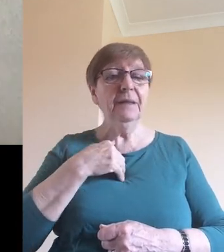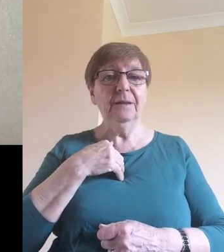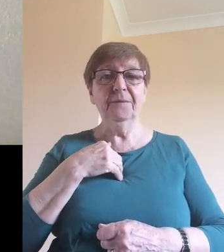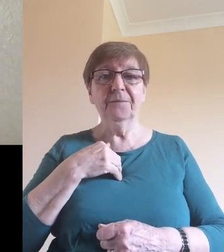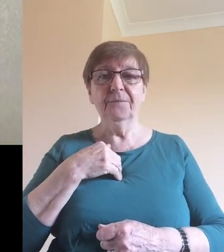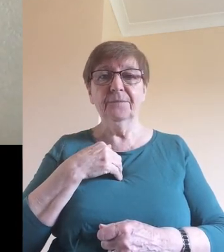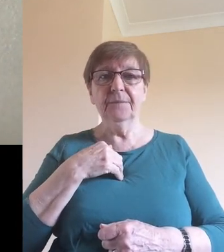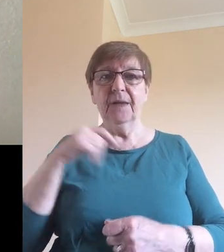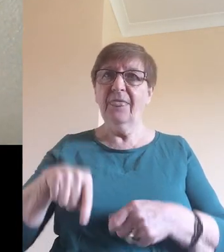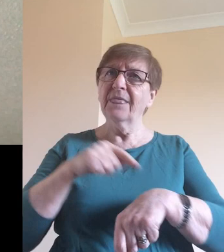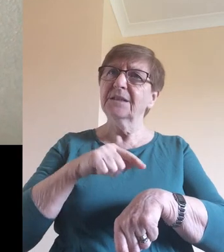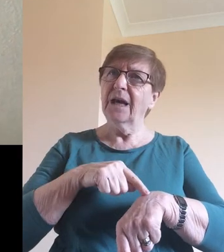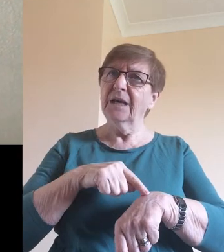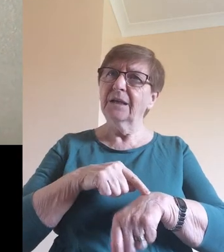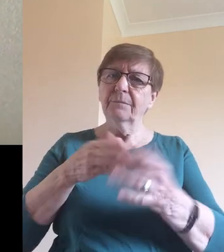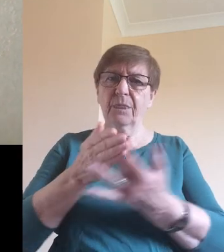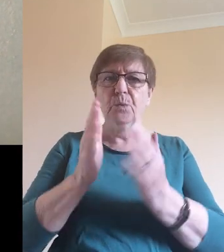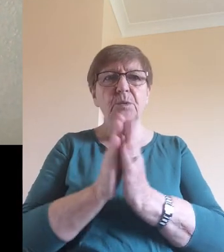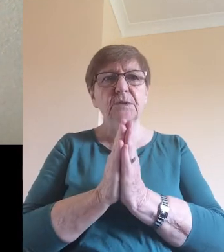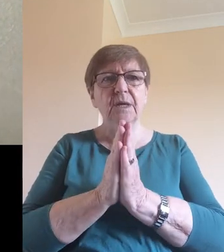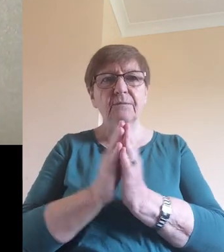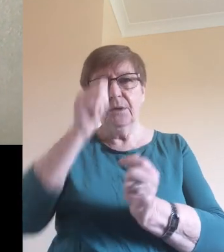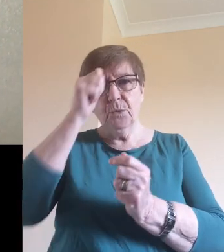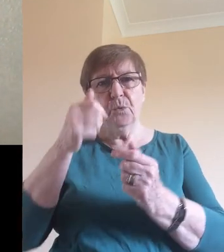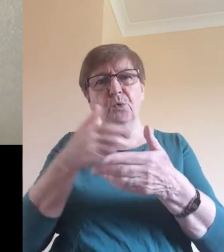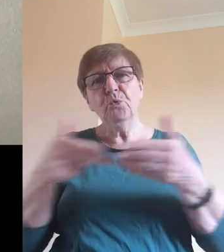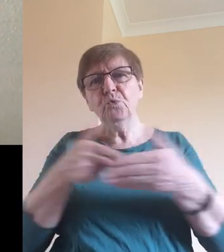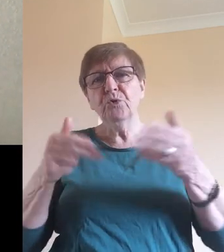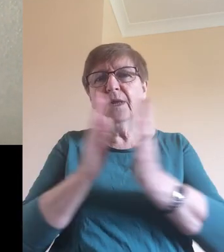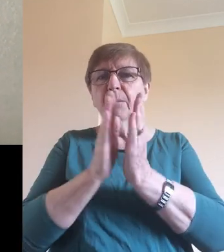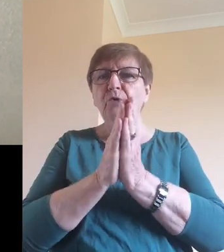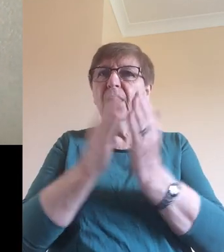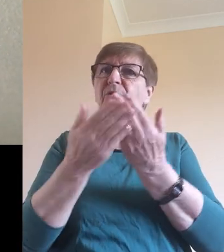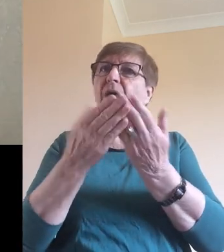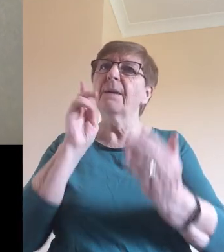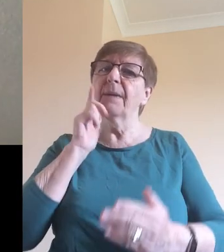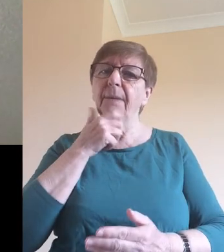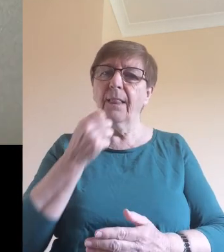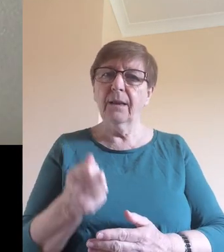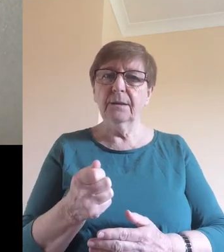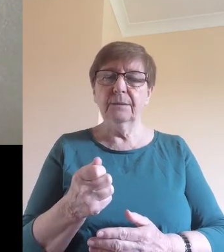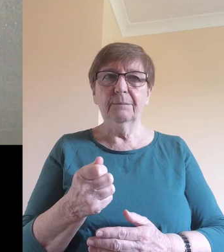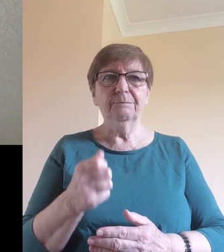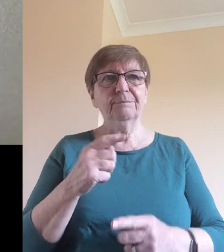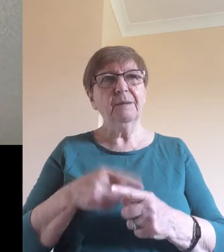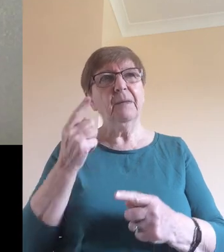Now, this time in our service, Lord, you know we usually pray for other people. But seeing as how